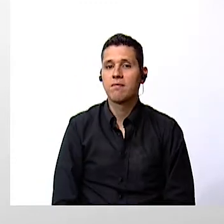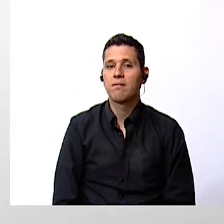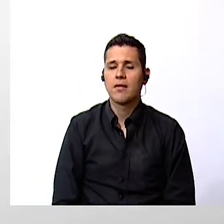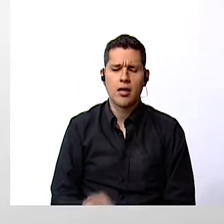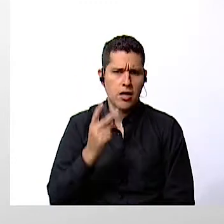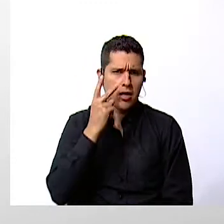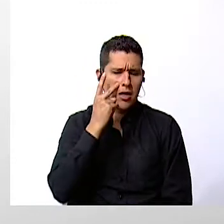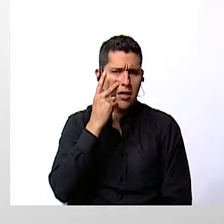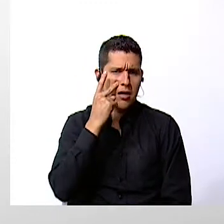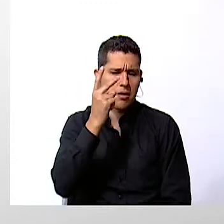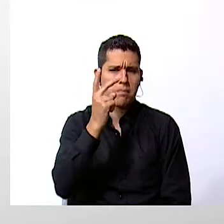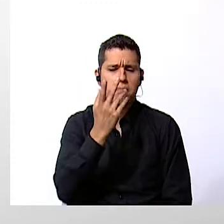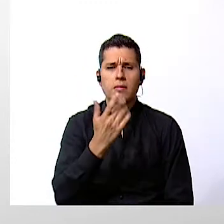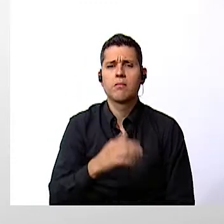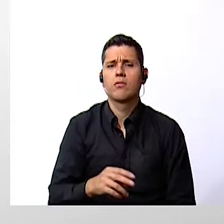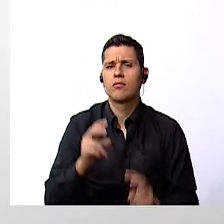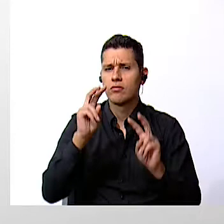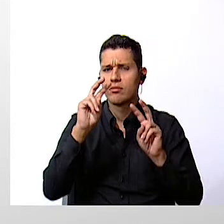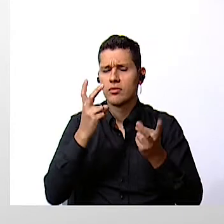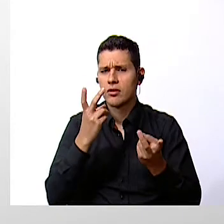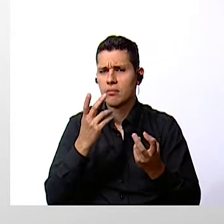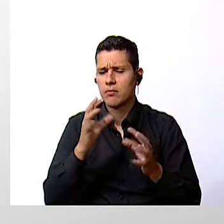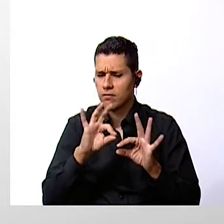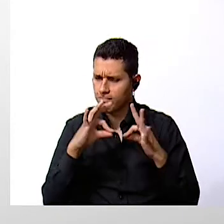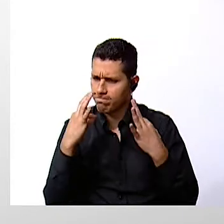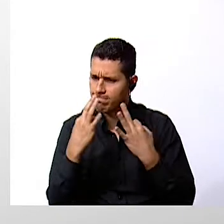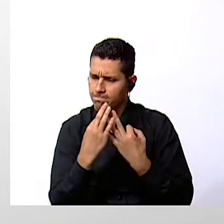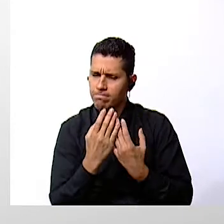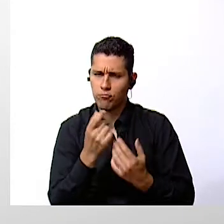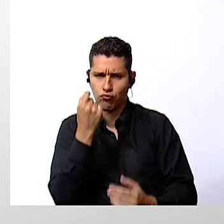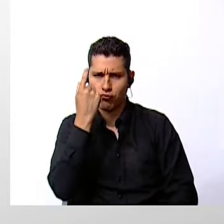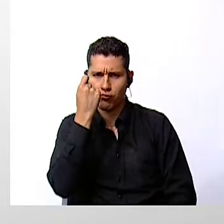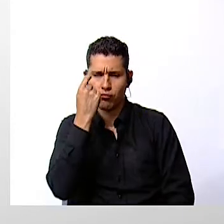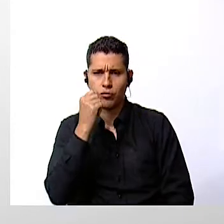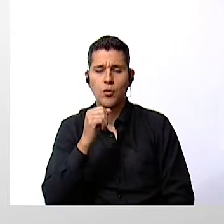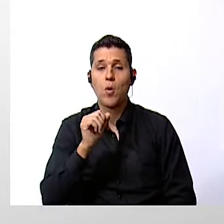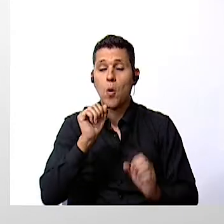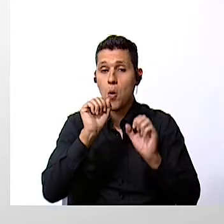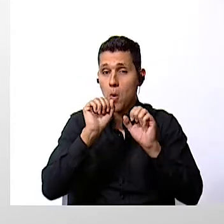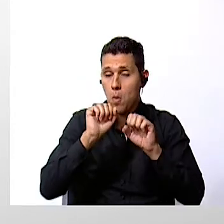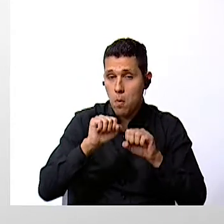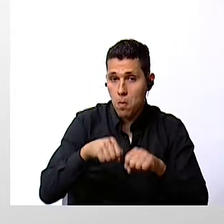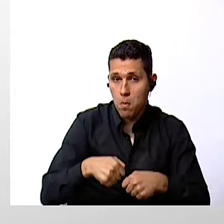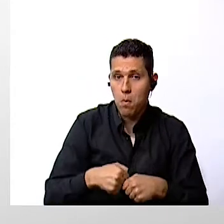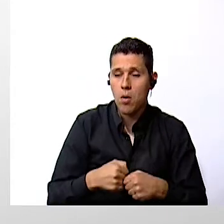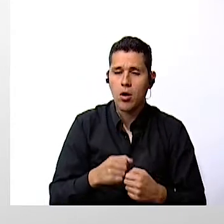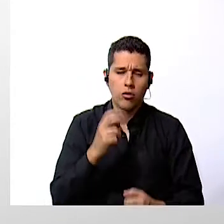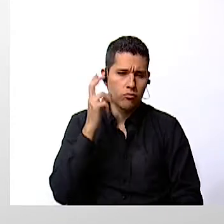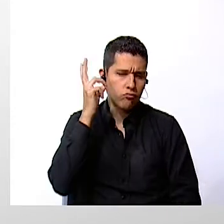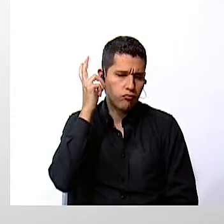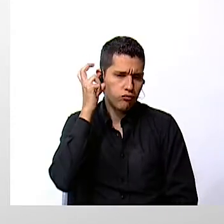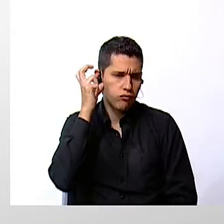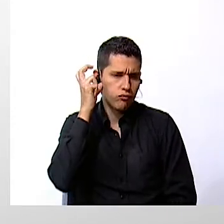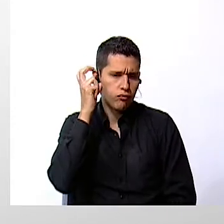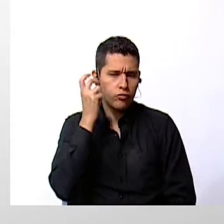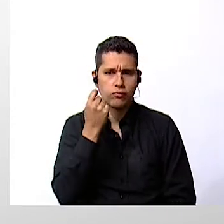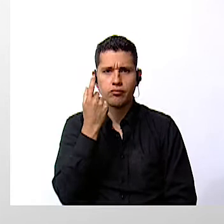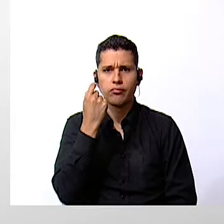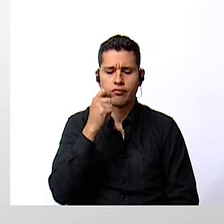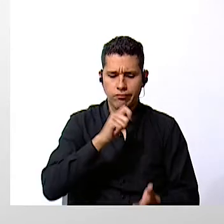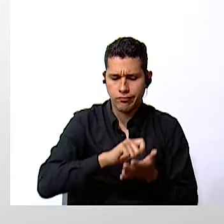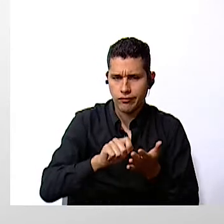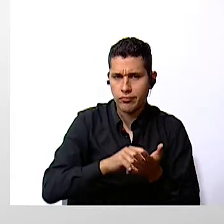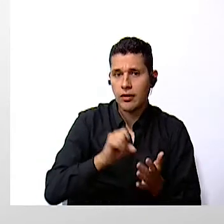short presentation. And we are going to produce and read the English sound ing. El día de